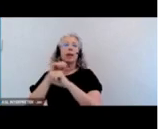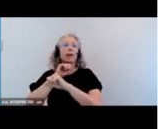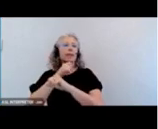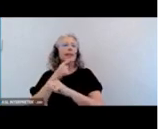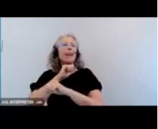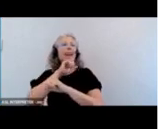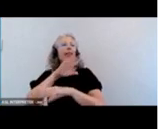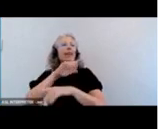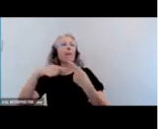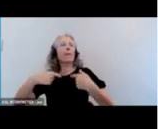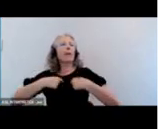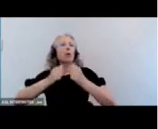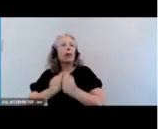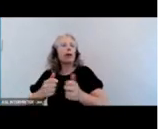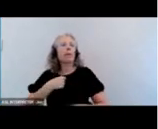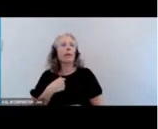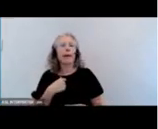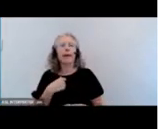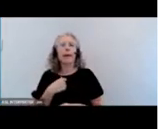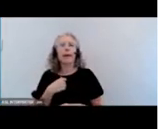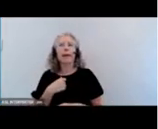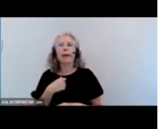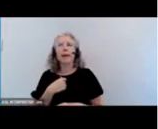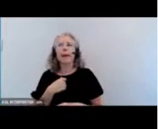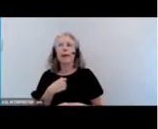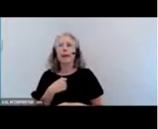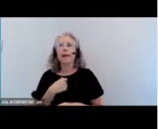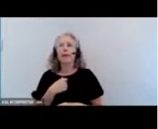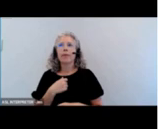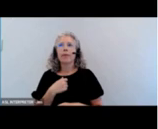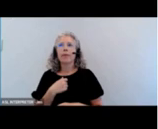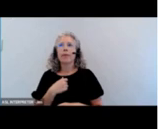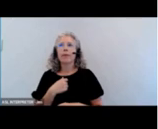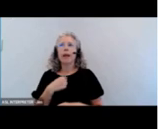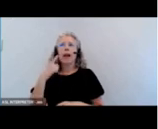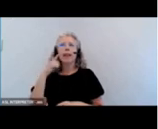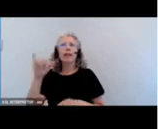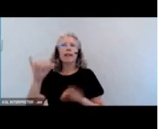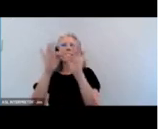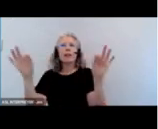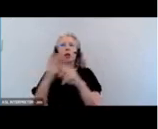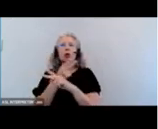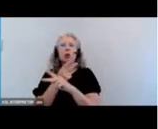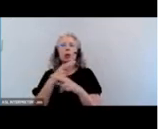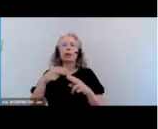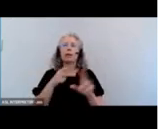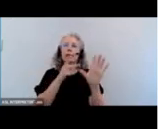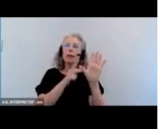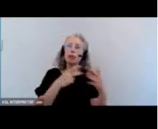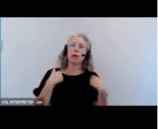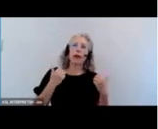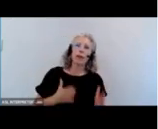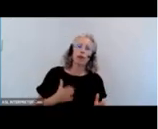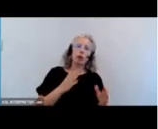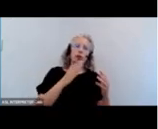you know, a take on this saying that I think has been used in the cross disability movement and psychiatric survivors movement for so